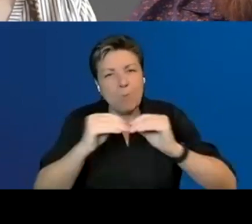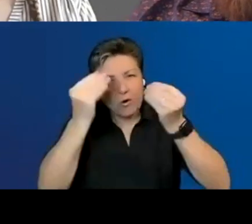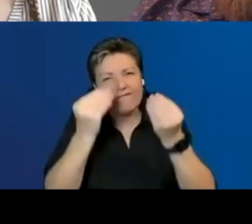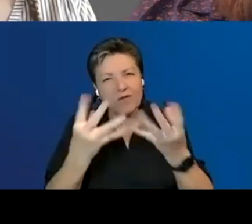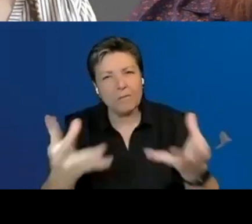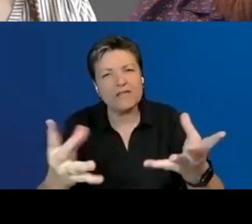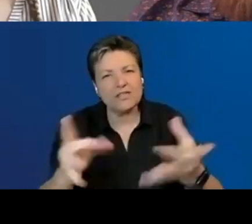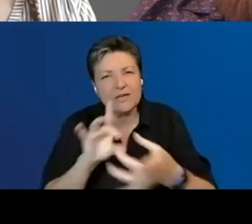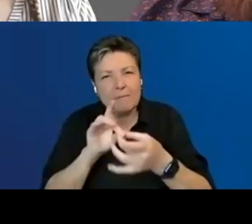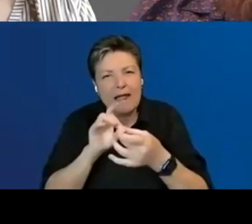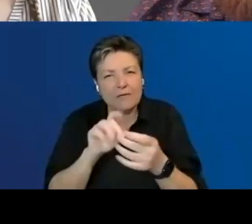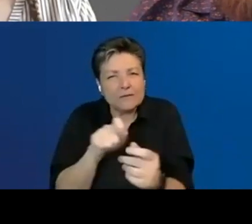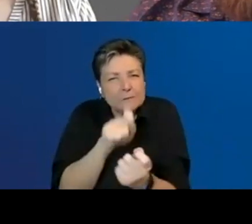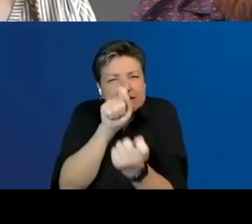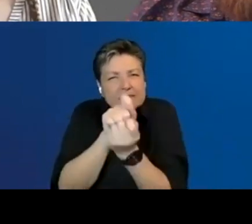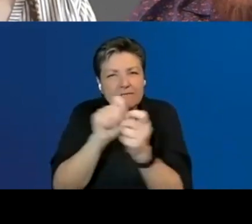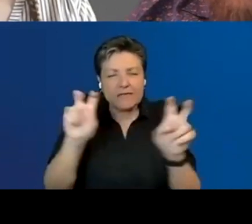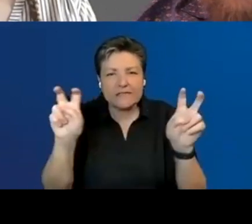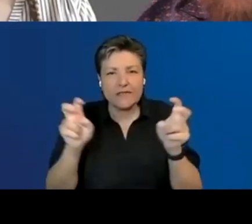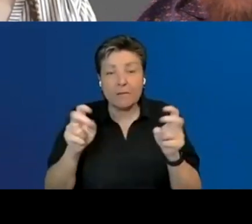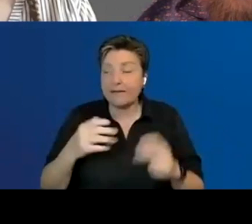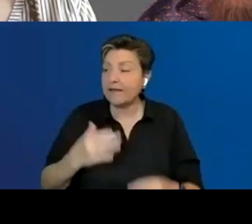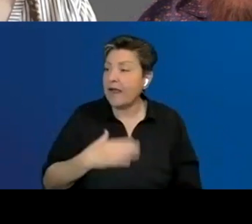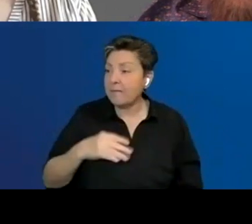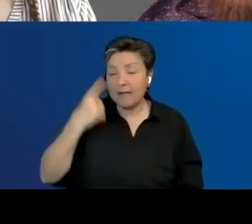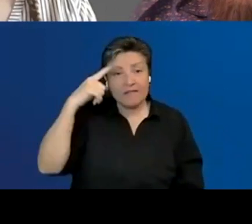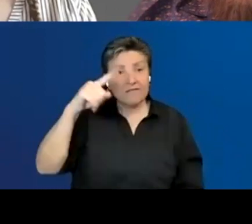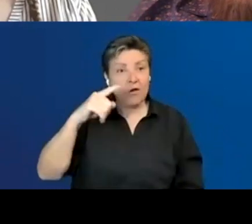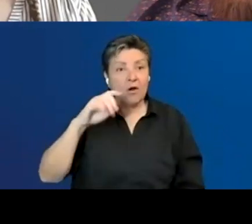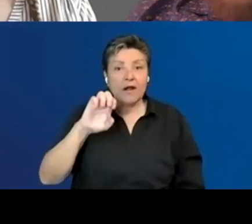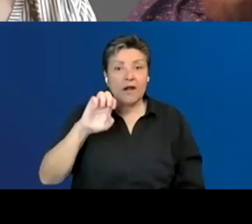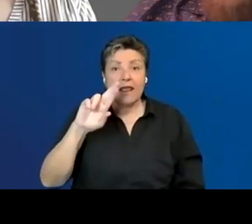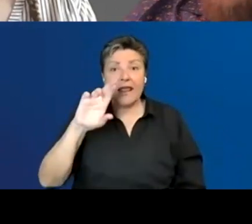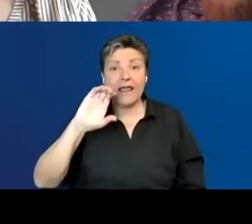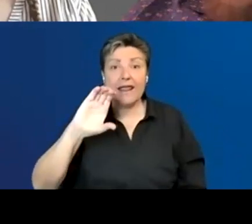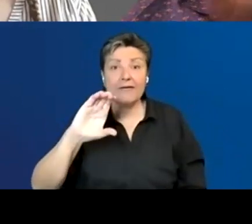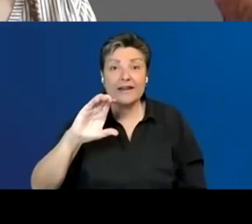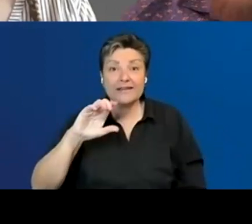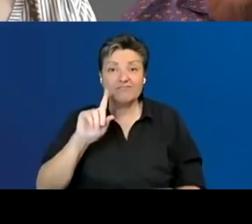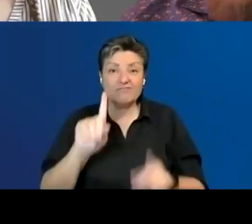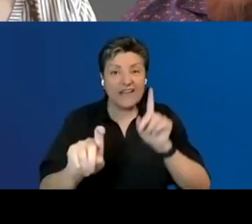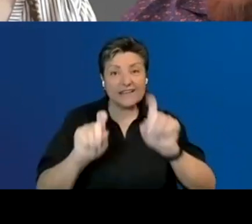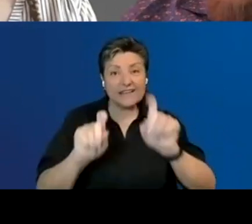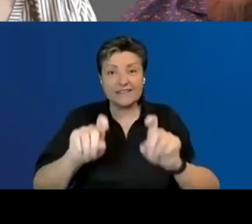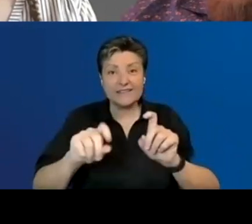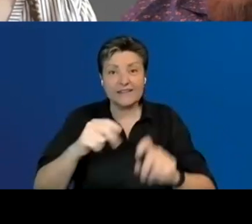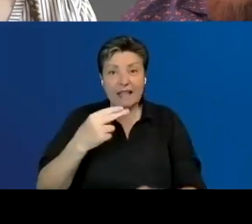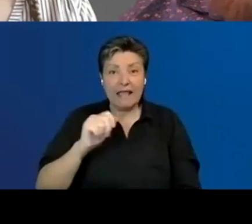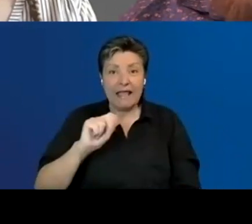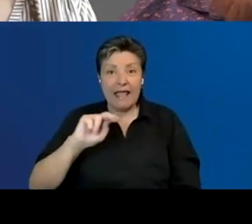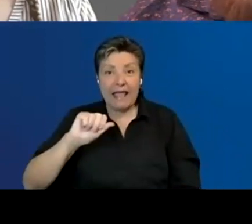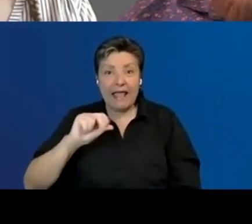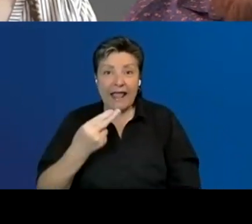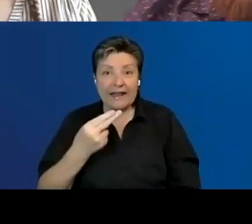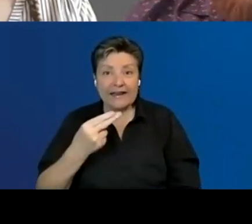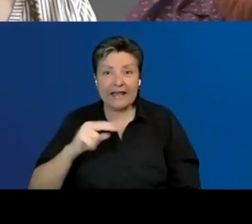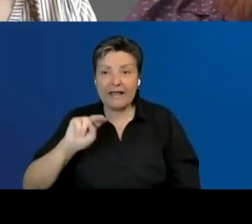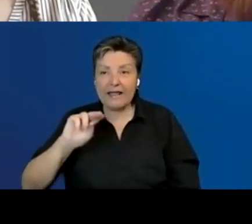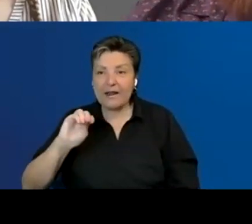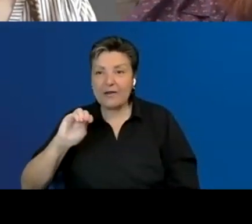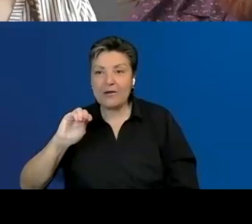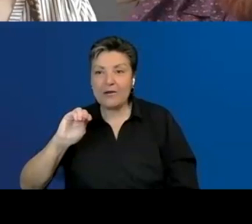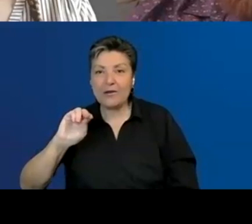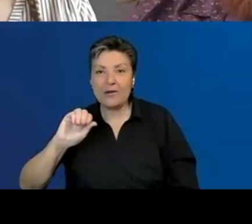And I'm happy for Eric to ask Hannah and Noah some questions. I was happy to do so as well,